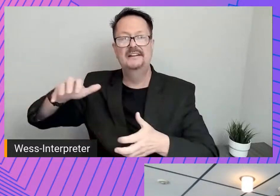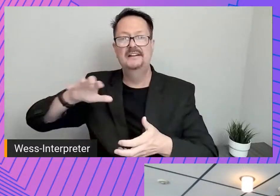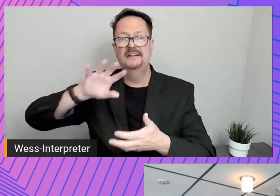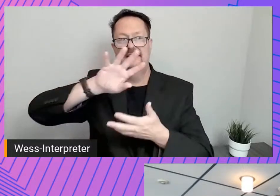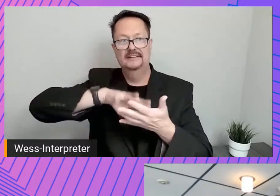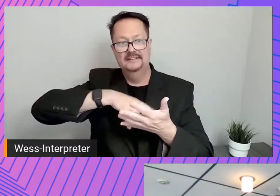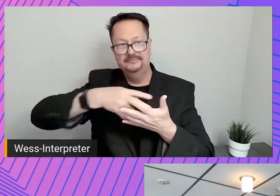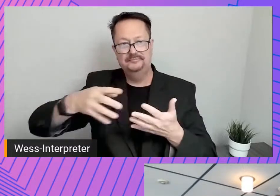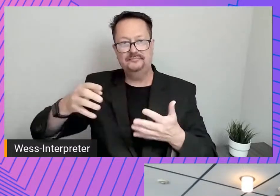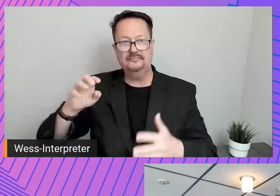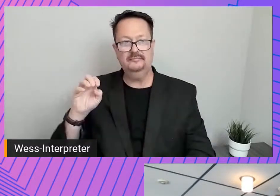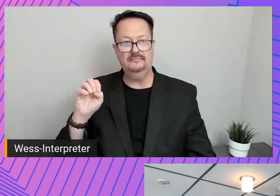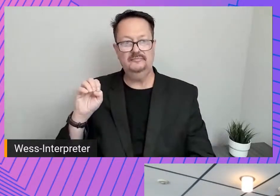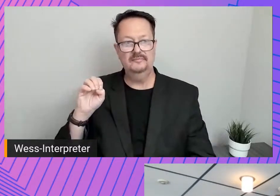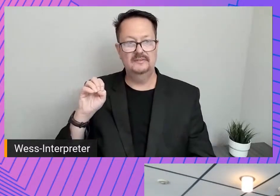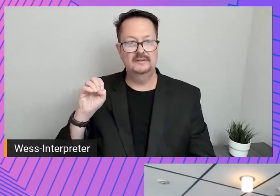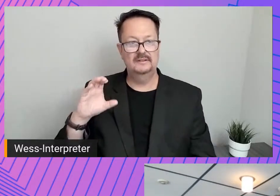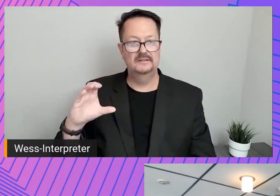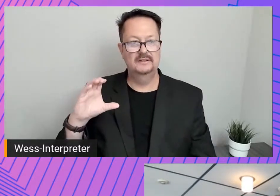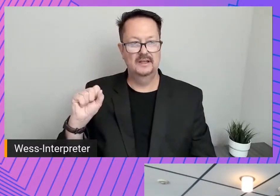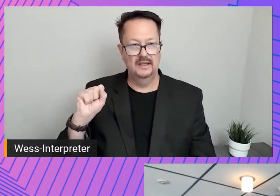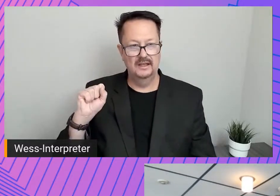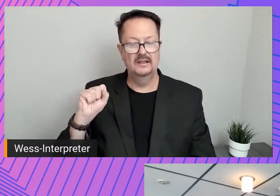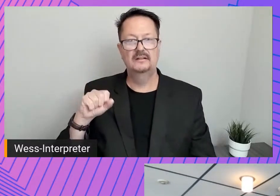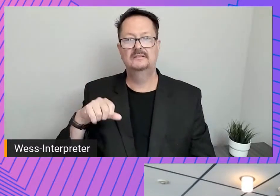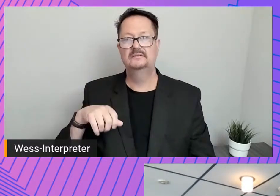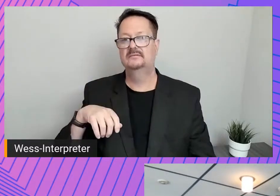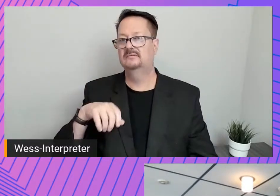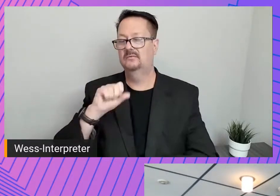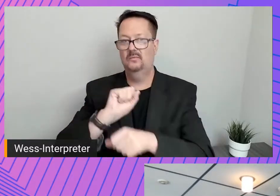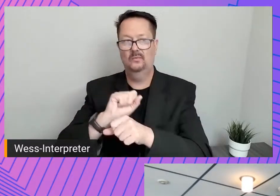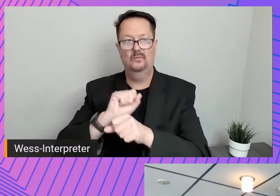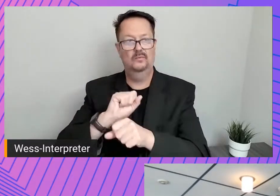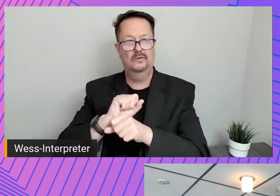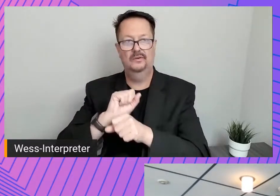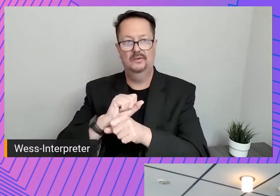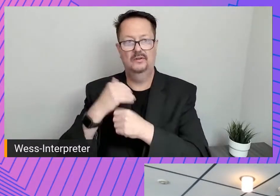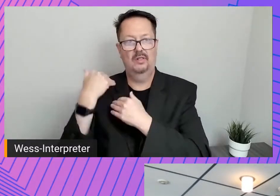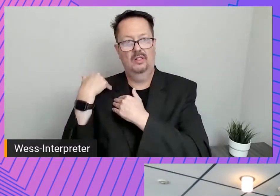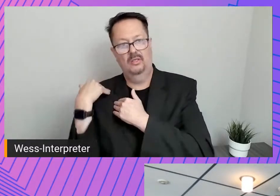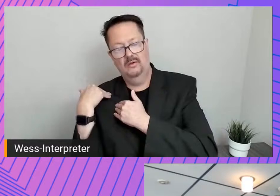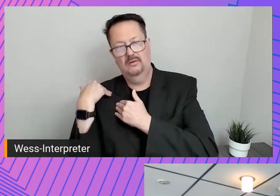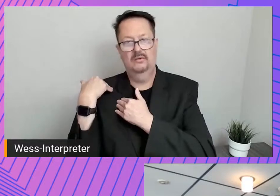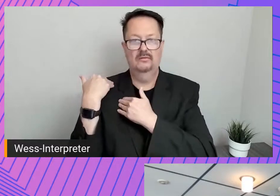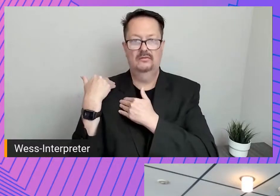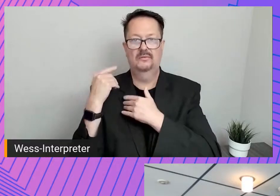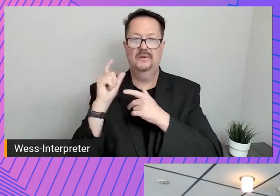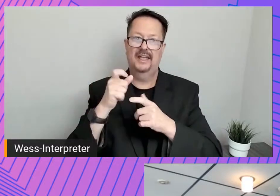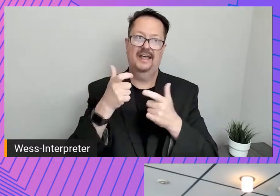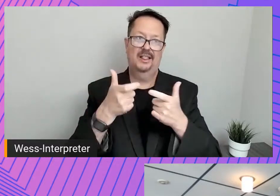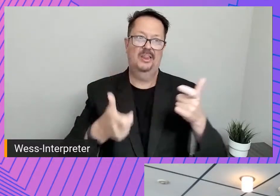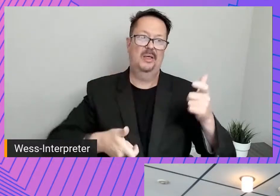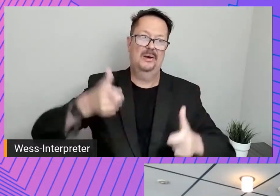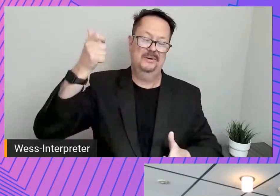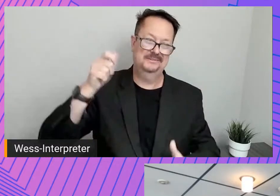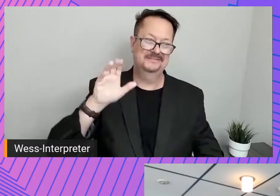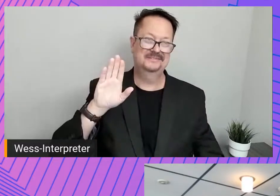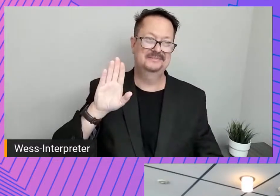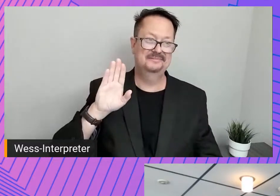of our ECS-based workloads just responded immediately to the load. Of course, we had a larger bill, but